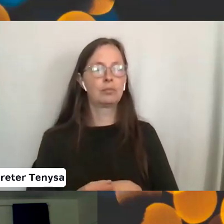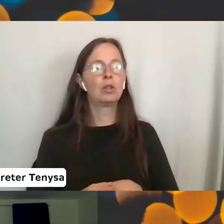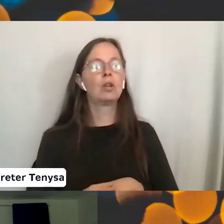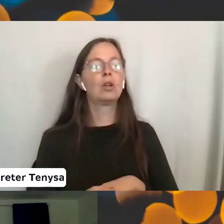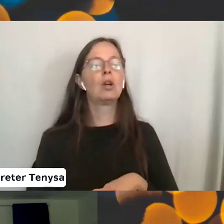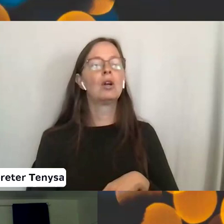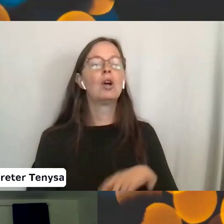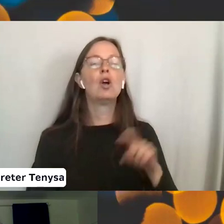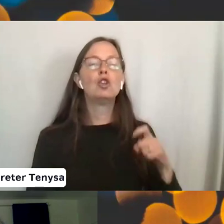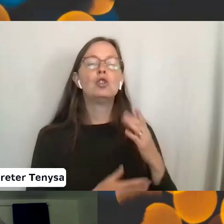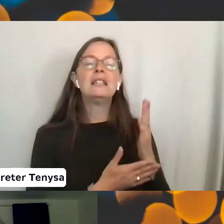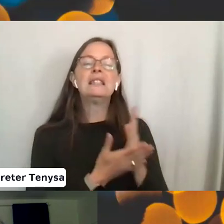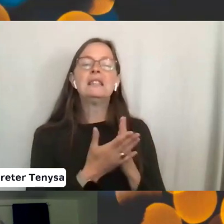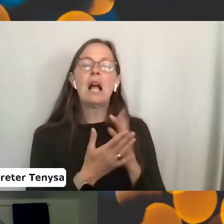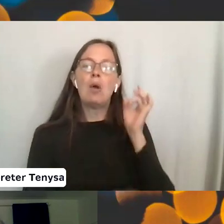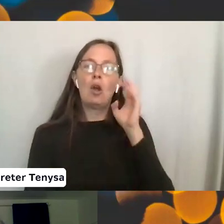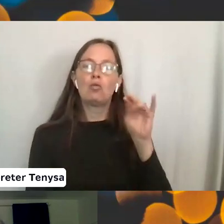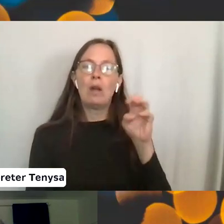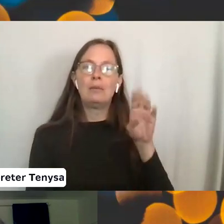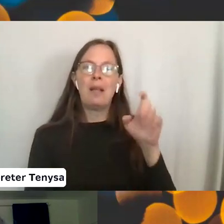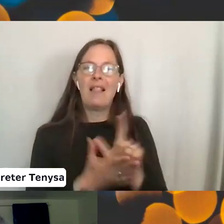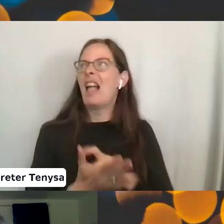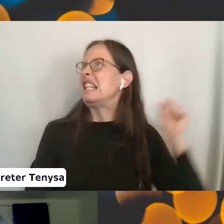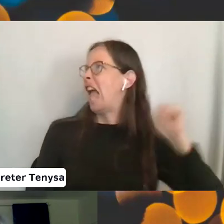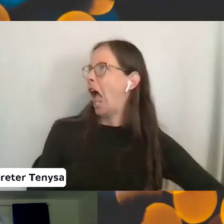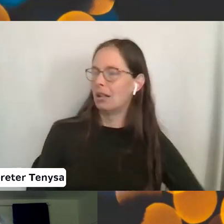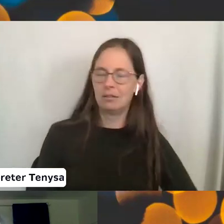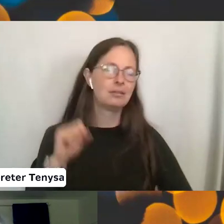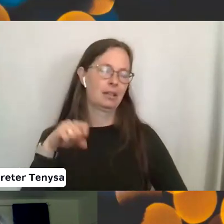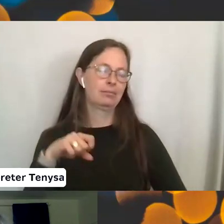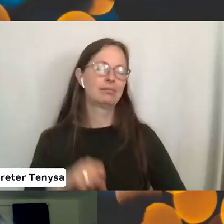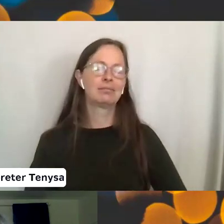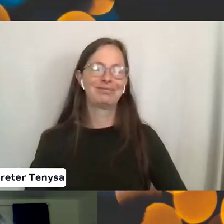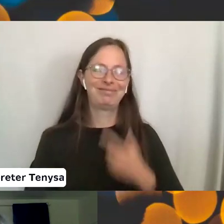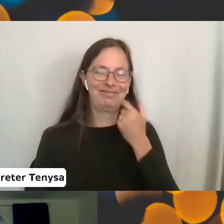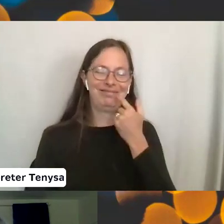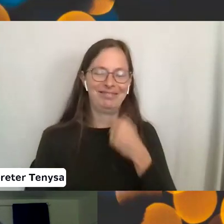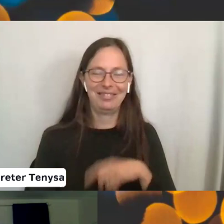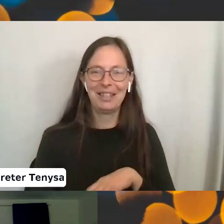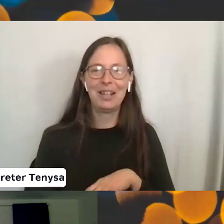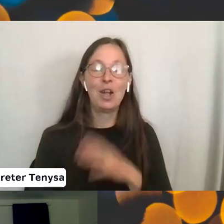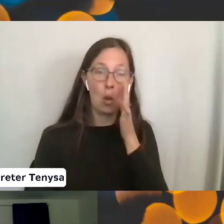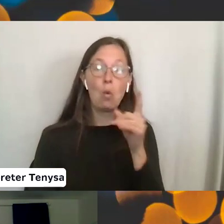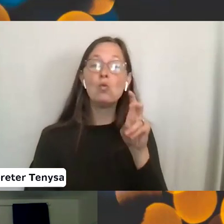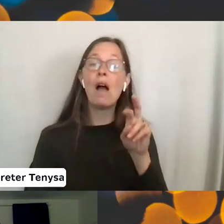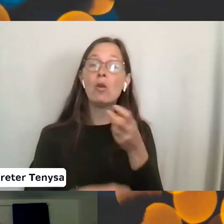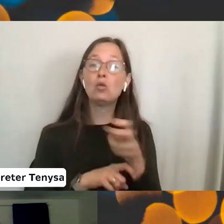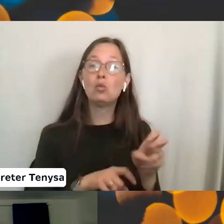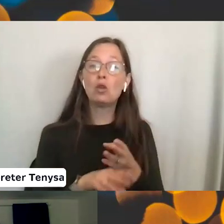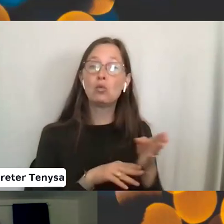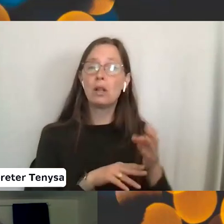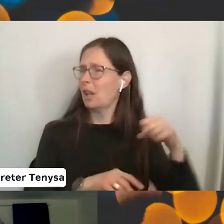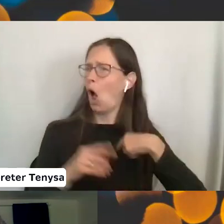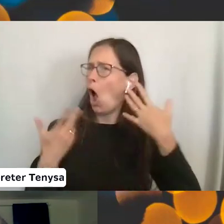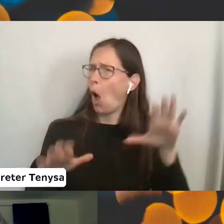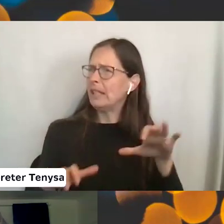Should some crimes be legal? Yeah. Yeah. Would you ever switch careers? Yeah, Ah. already